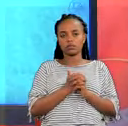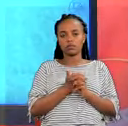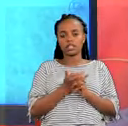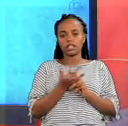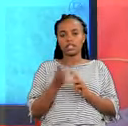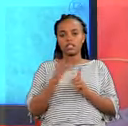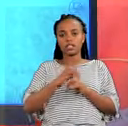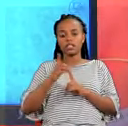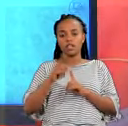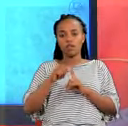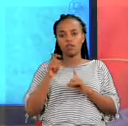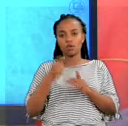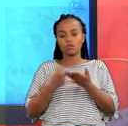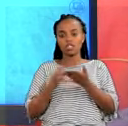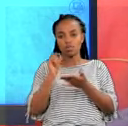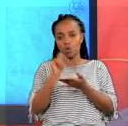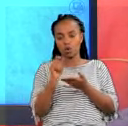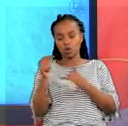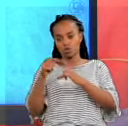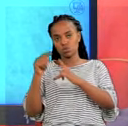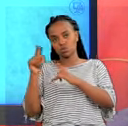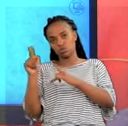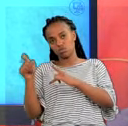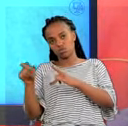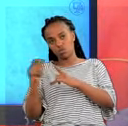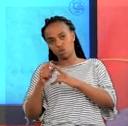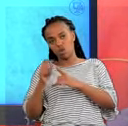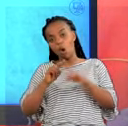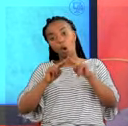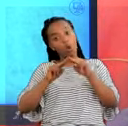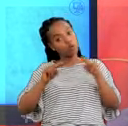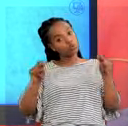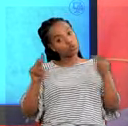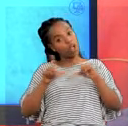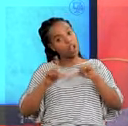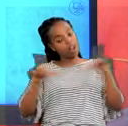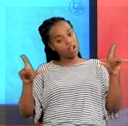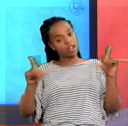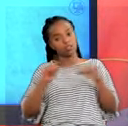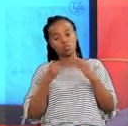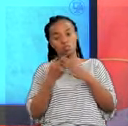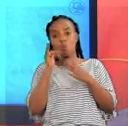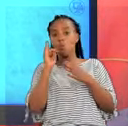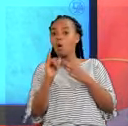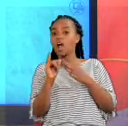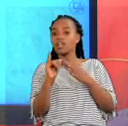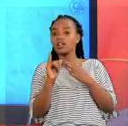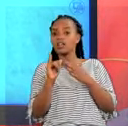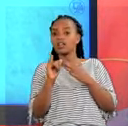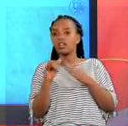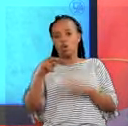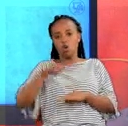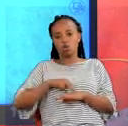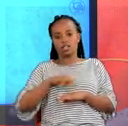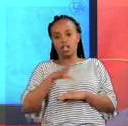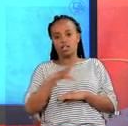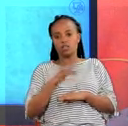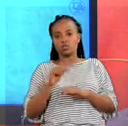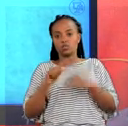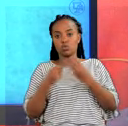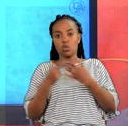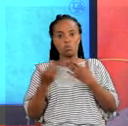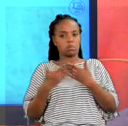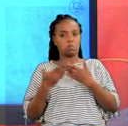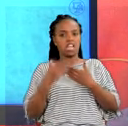The distance from this point is this, it's horizontal line, so y coordinate is constant, so it simply takes the